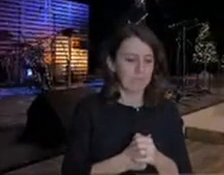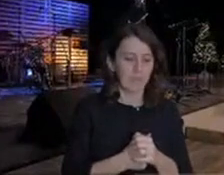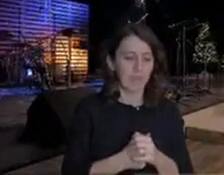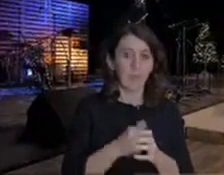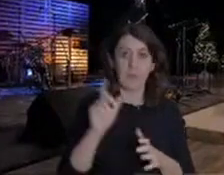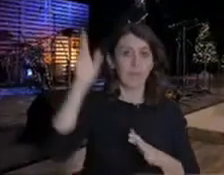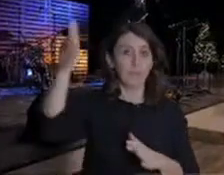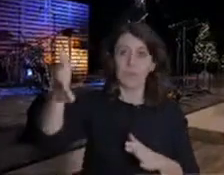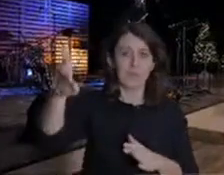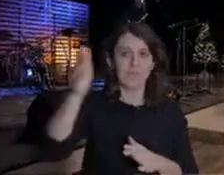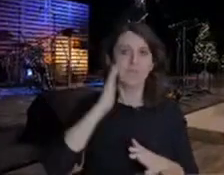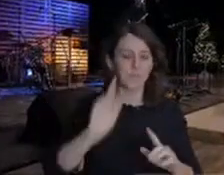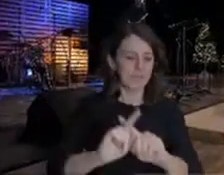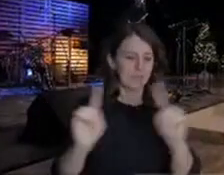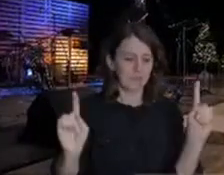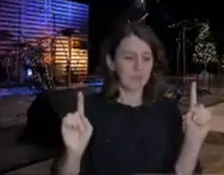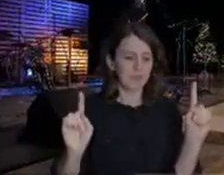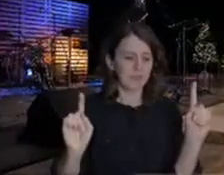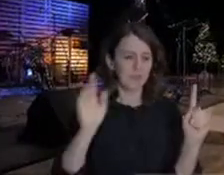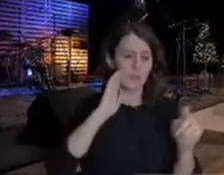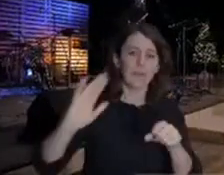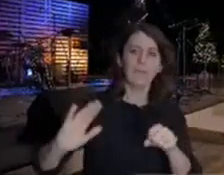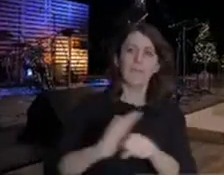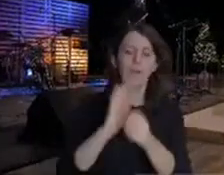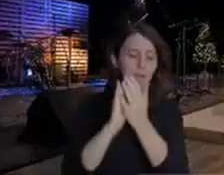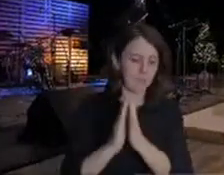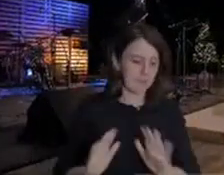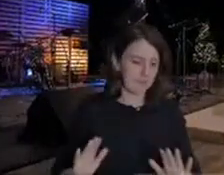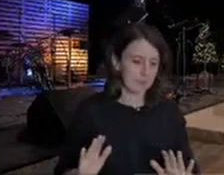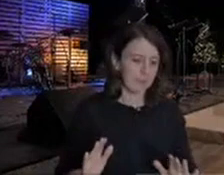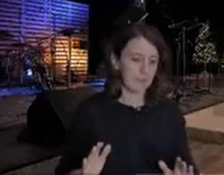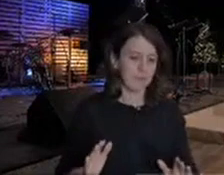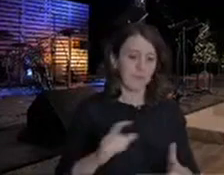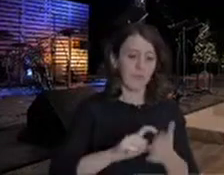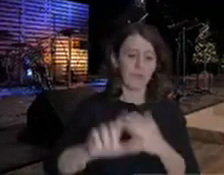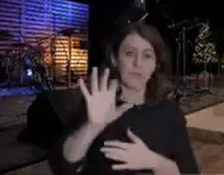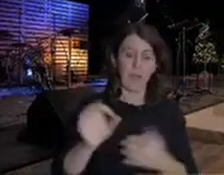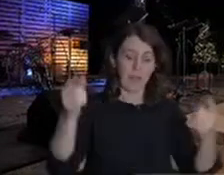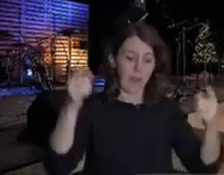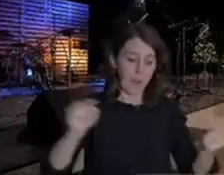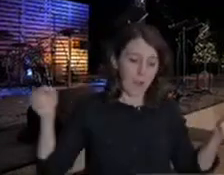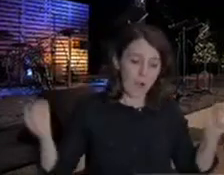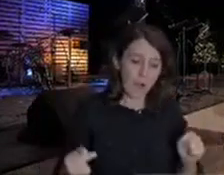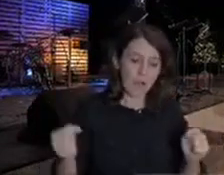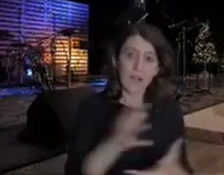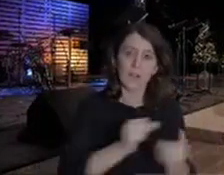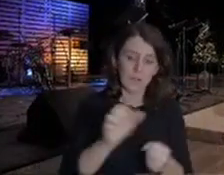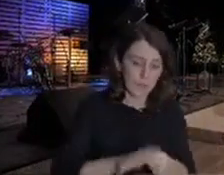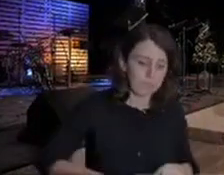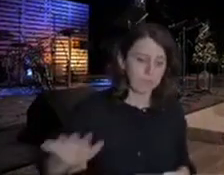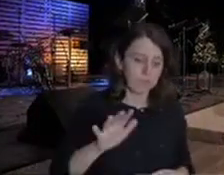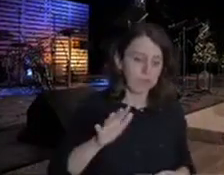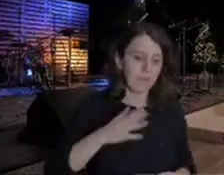destroy on all my holy mountain, for the earth will be filled with the knowledge of the Lord as the waters cover the sea. Amen. And